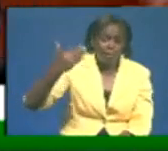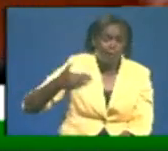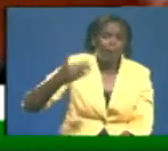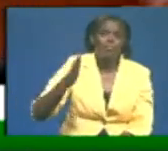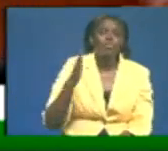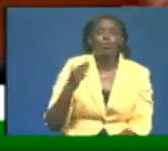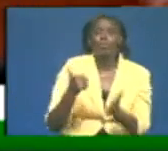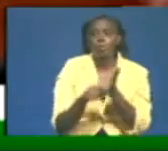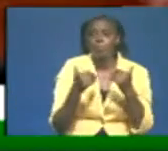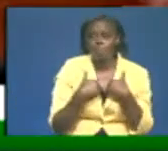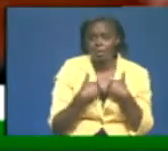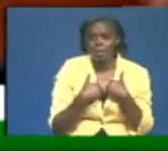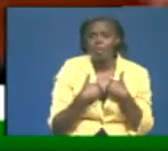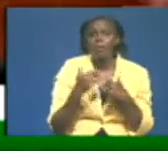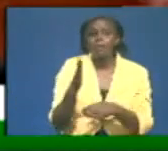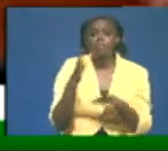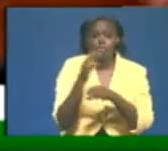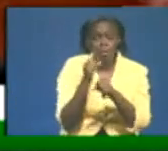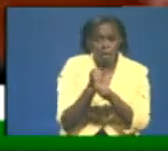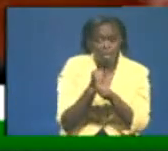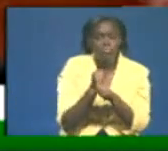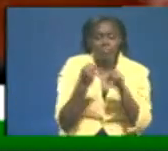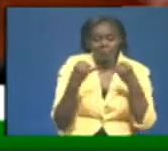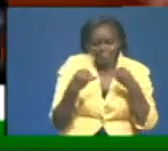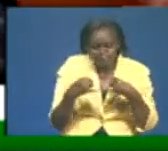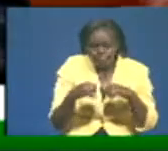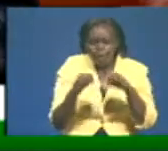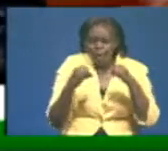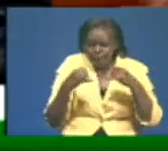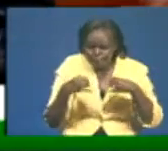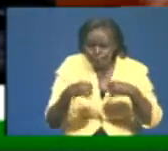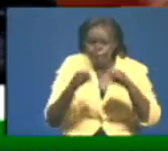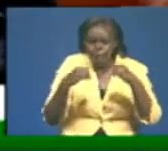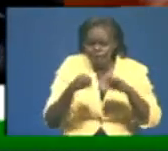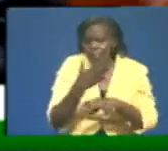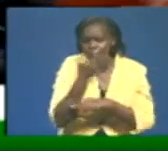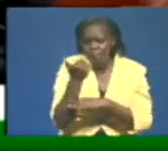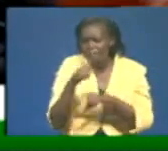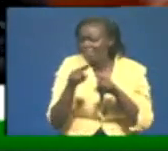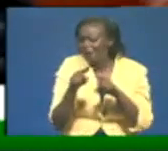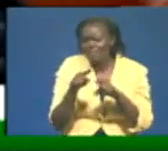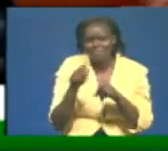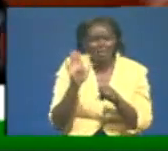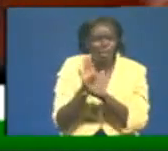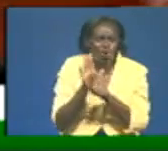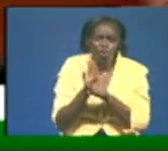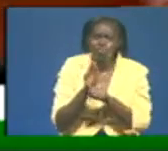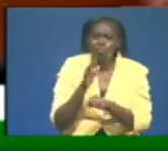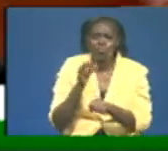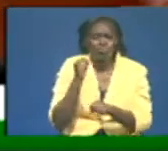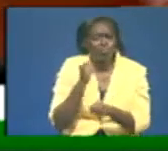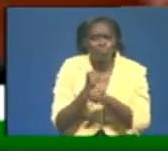As much as the security agencies are trying the best, but they are overwhelmed in so many